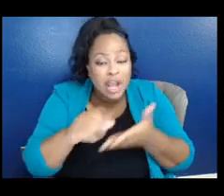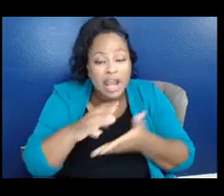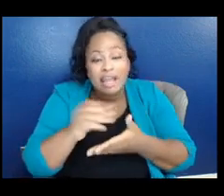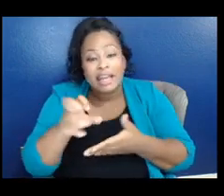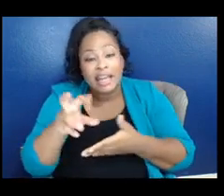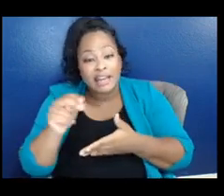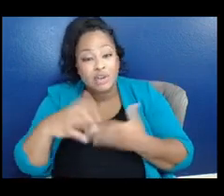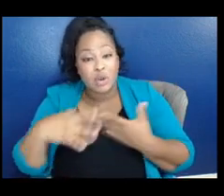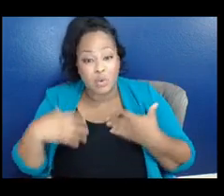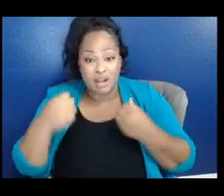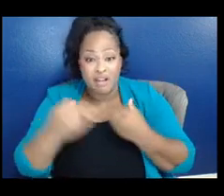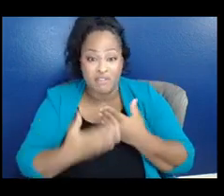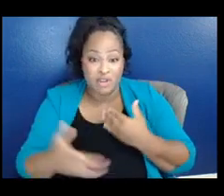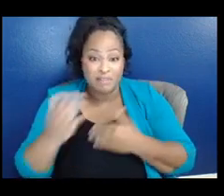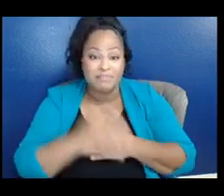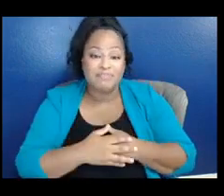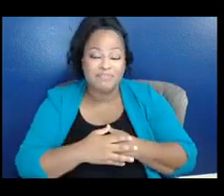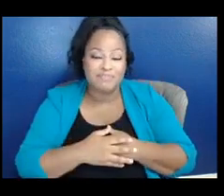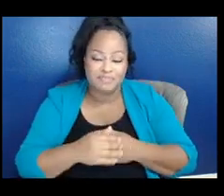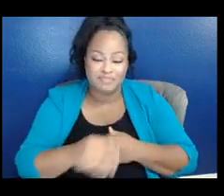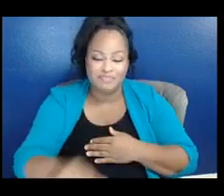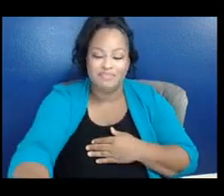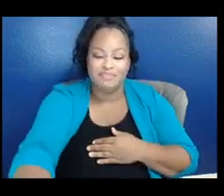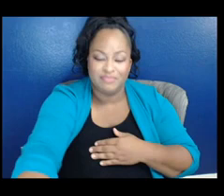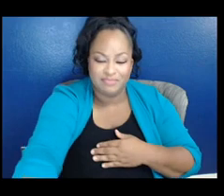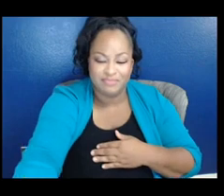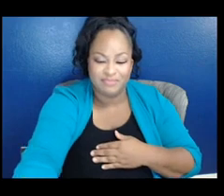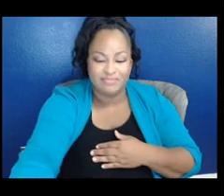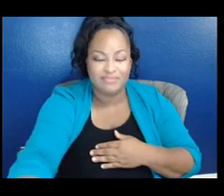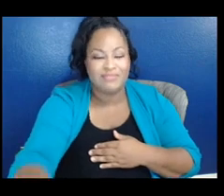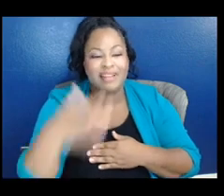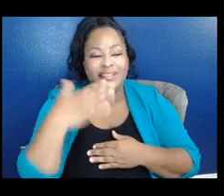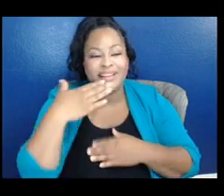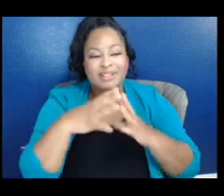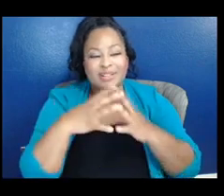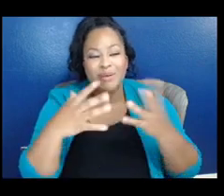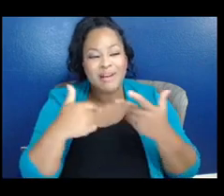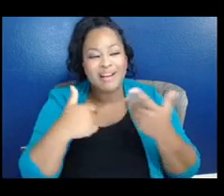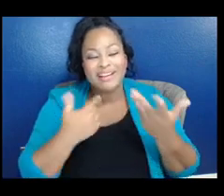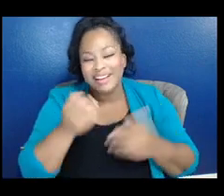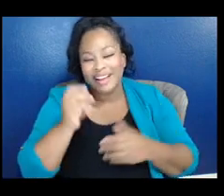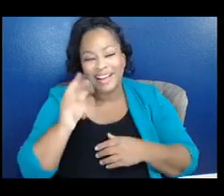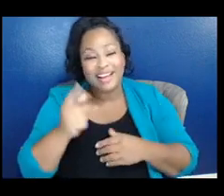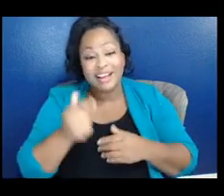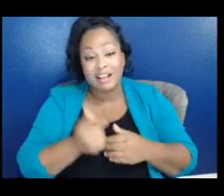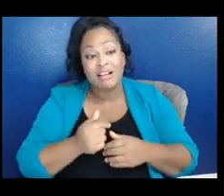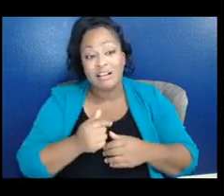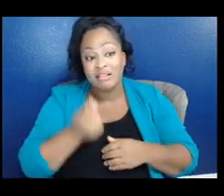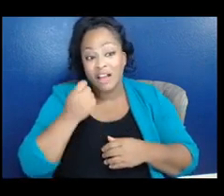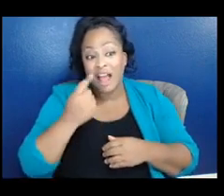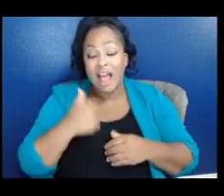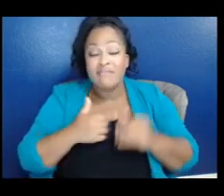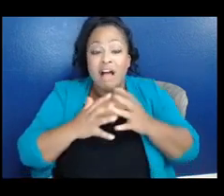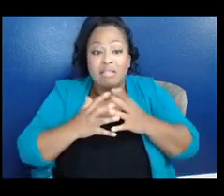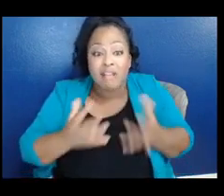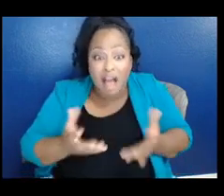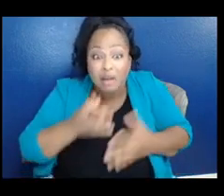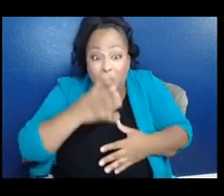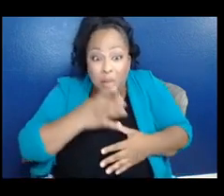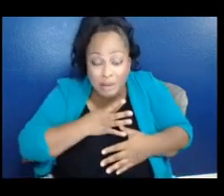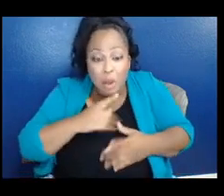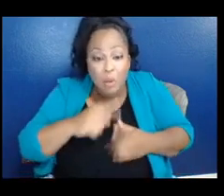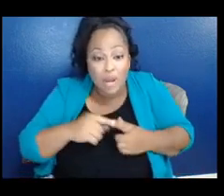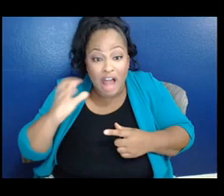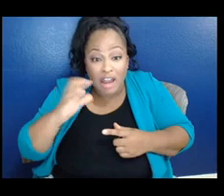and even your recovery and thereafter. So, absolutely. Thank you so much. And I had no shortage of women when I was looking